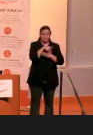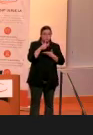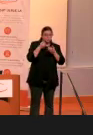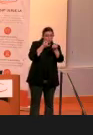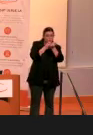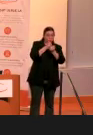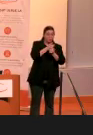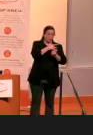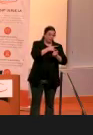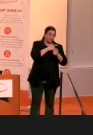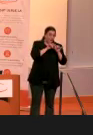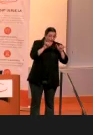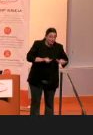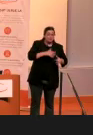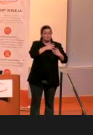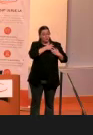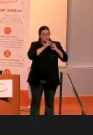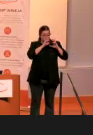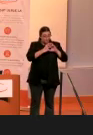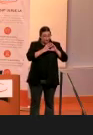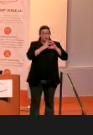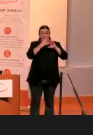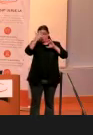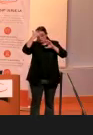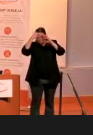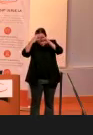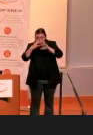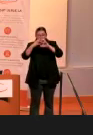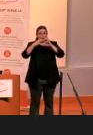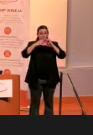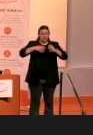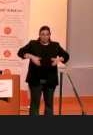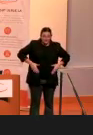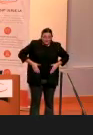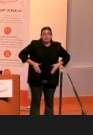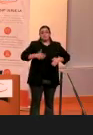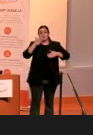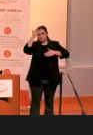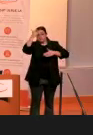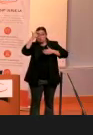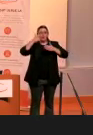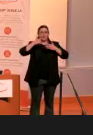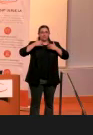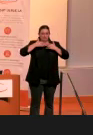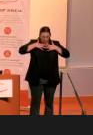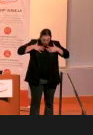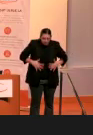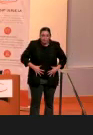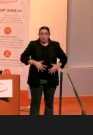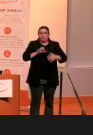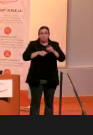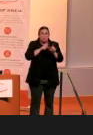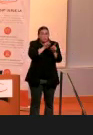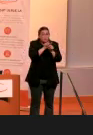the bowel, the heart, the brain, the eyes, the kidney, they also act on immune cells. They act on